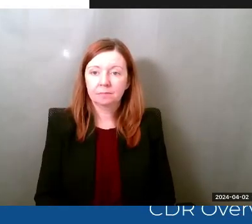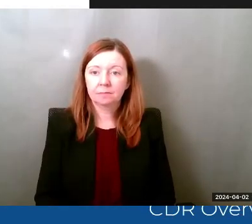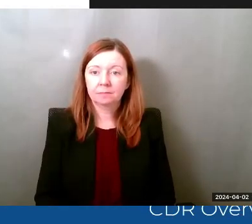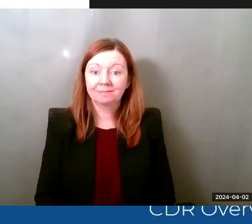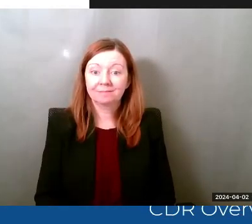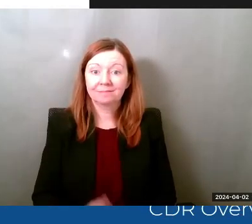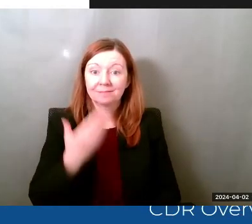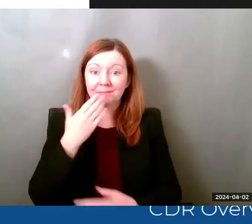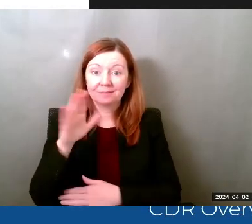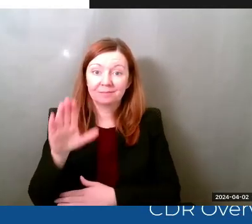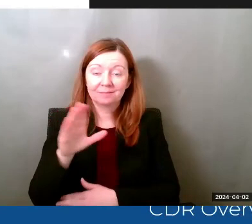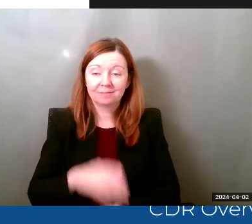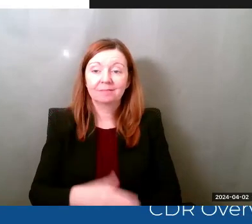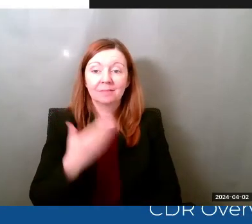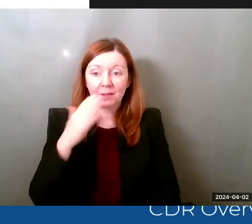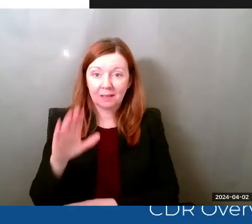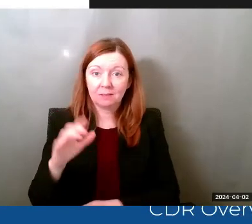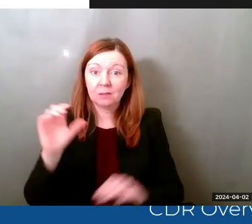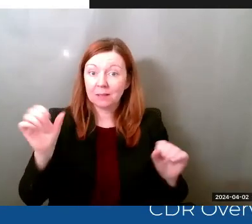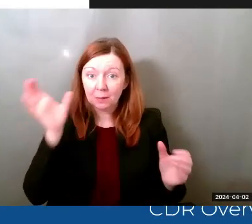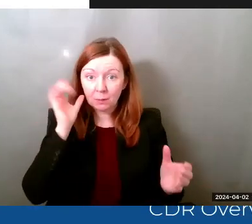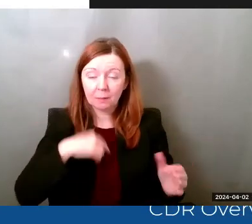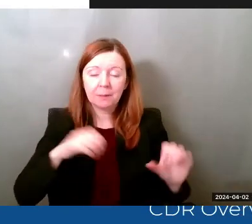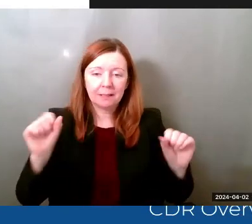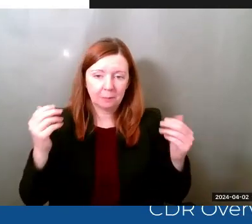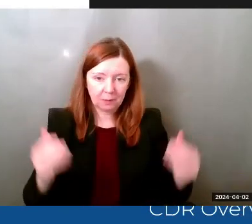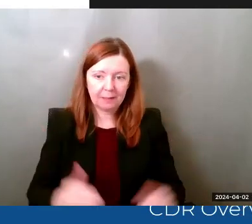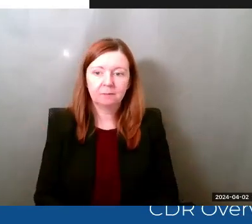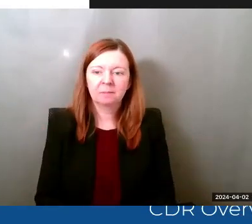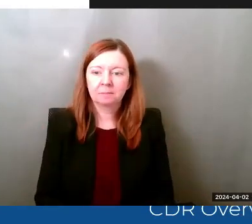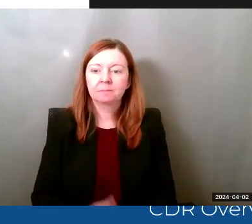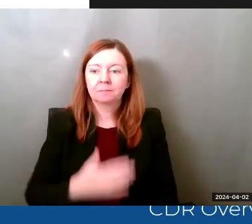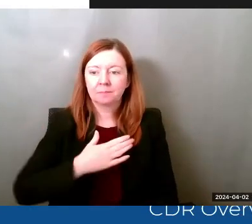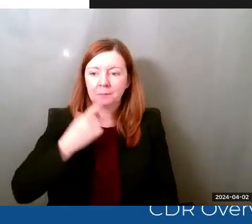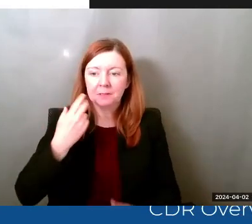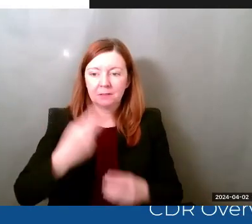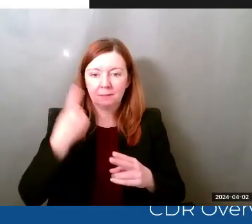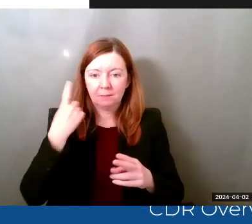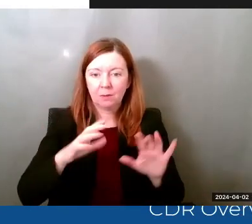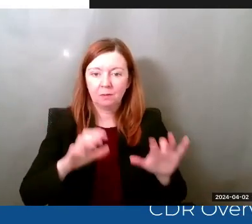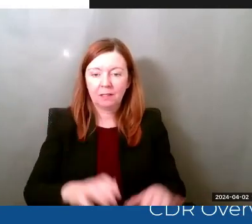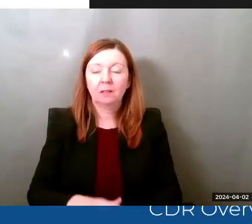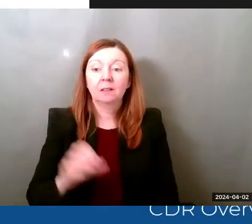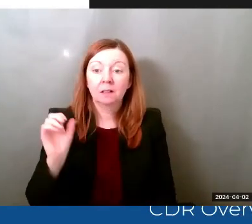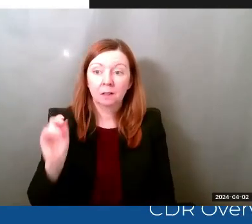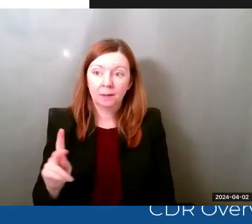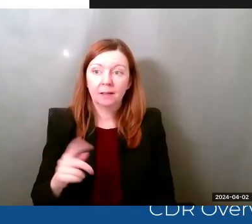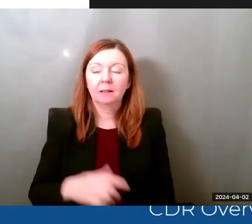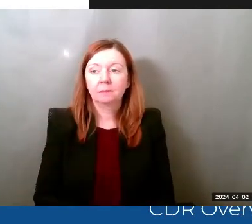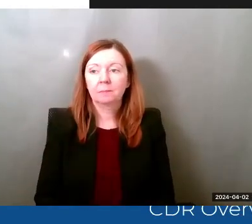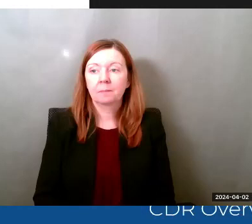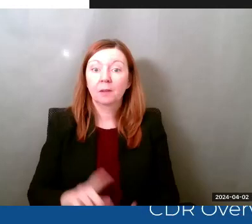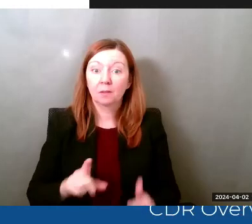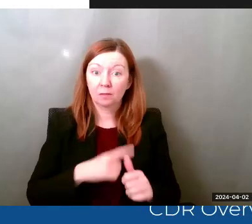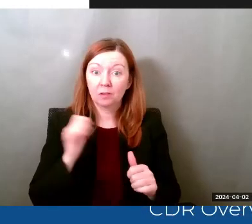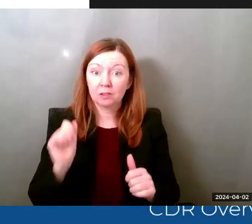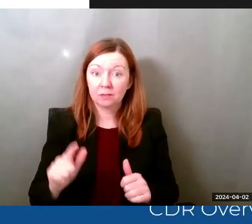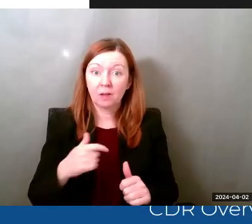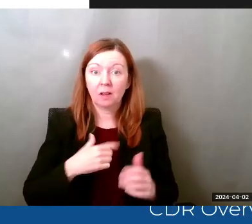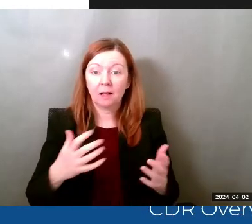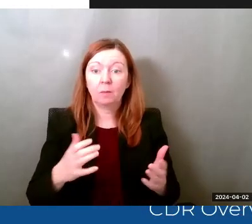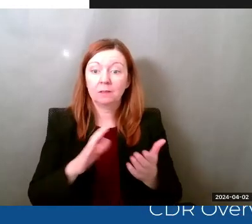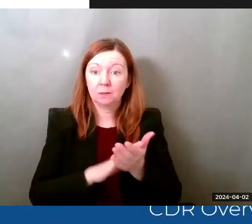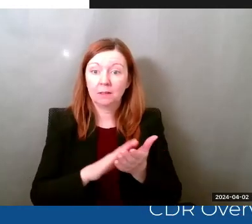Good afternoon. Good afternoon. Can you hear me? Yep. Yep. Please state your name for the record. Right. So, first of all, I'd like